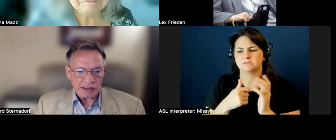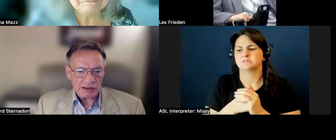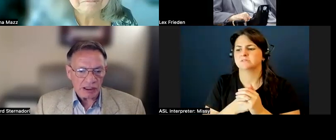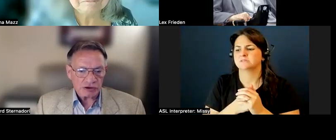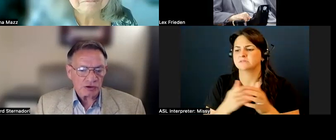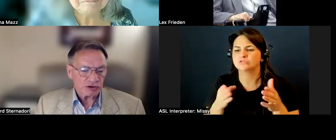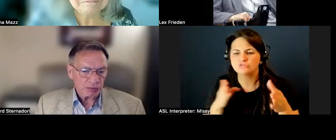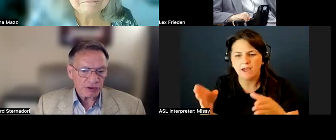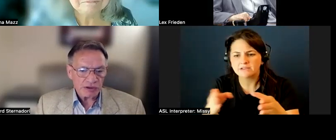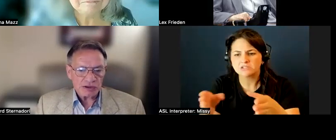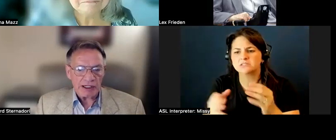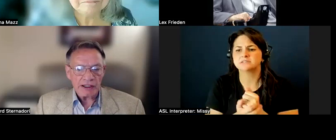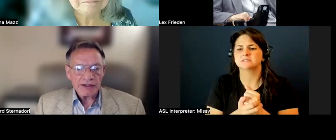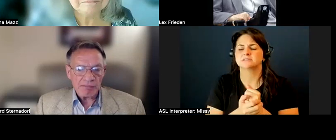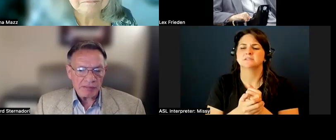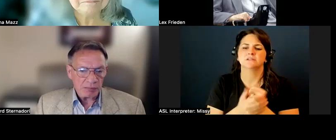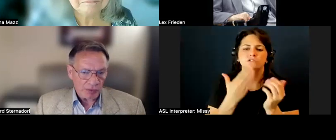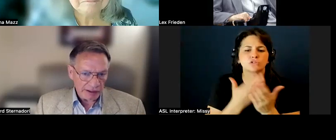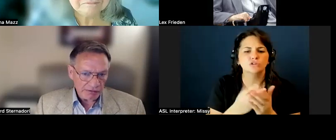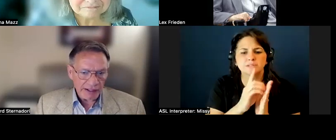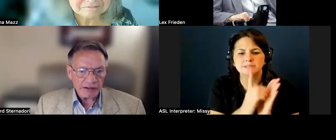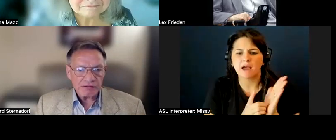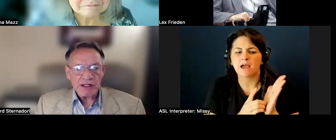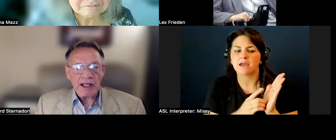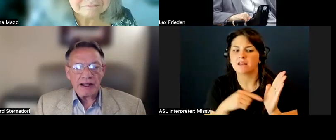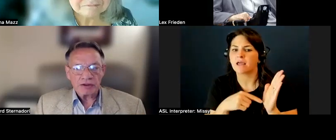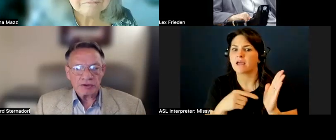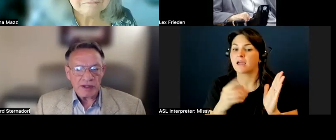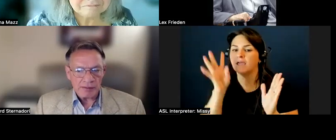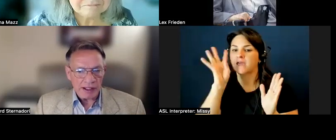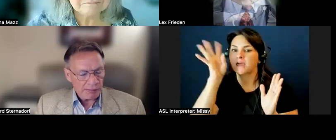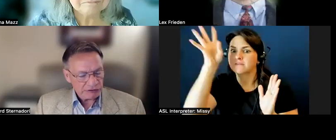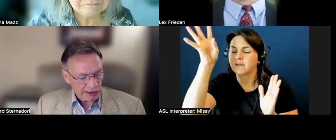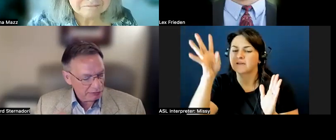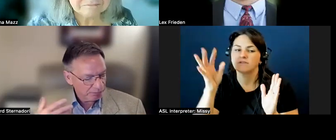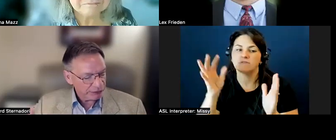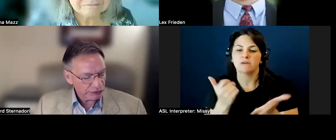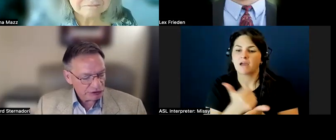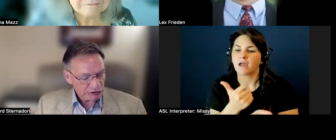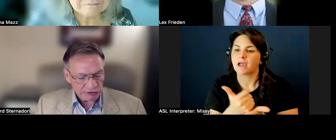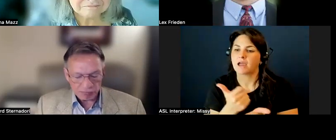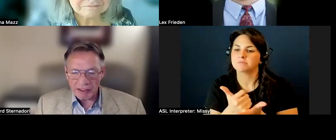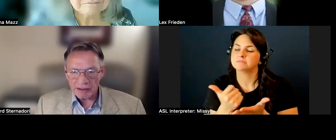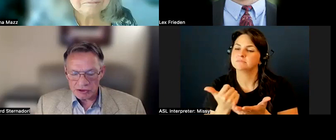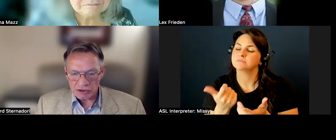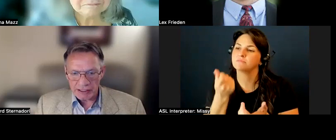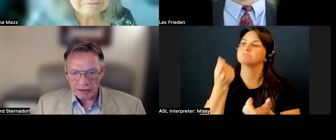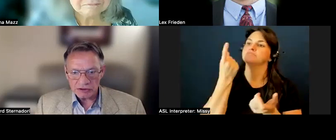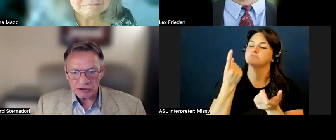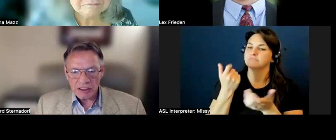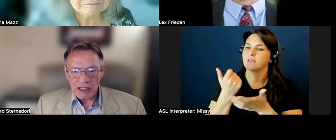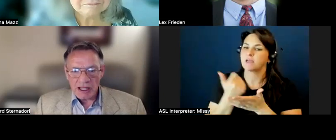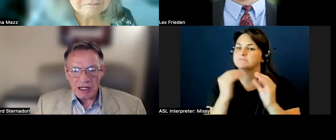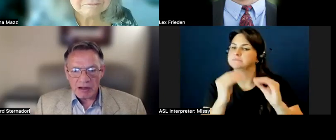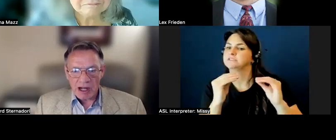strategies, technological or simply good design, that may be more innovative and also help educate builders and